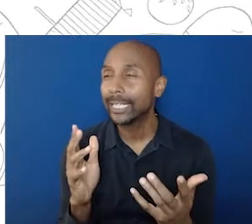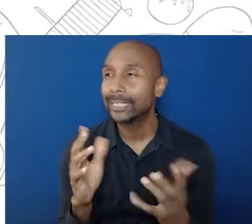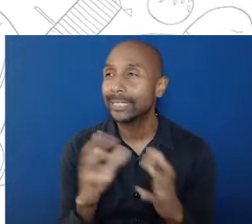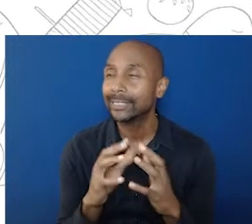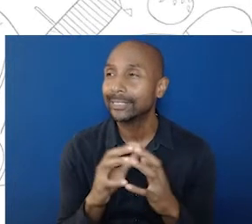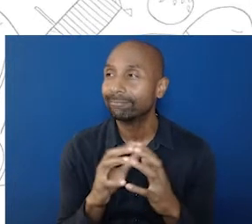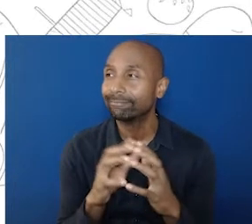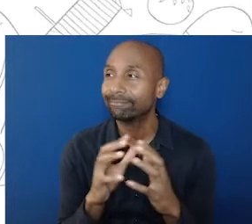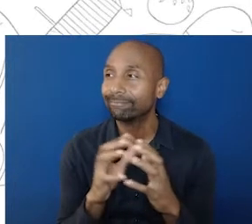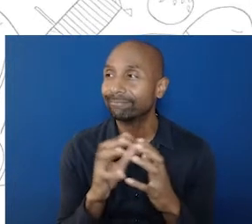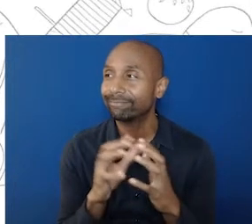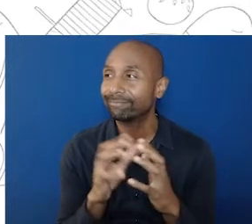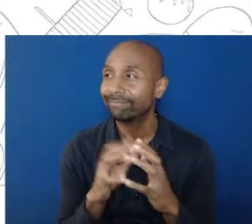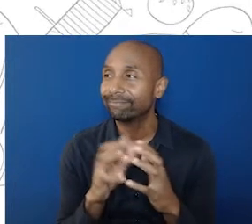of